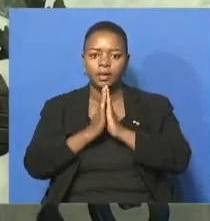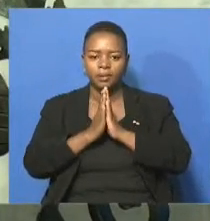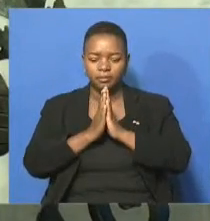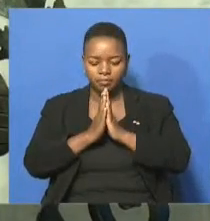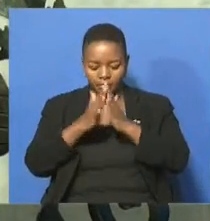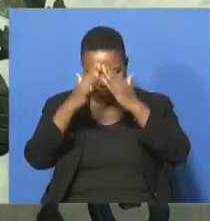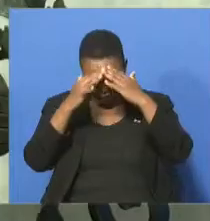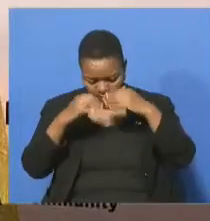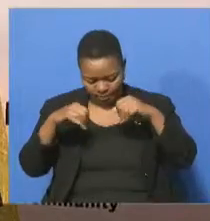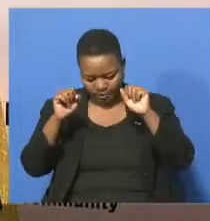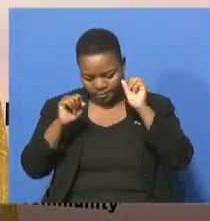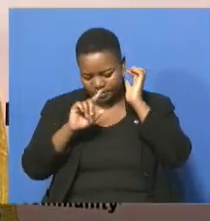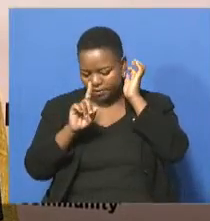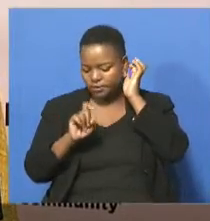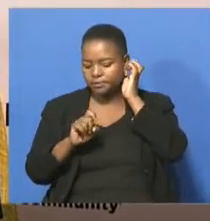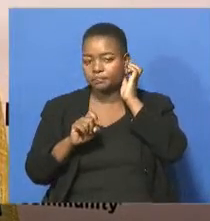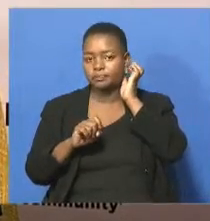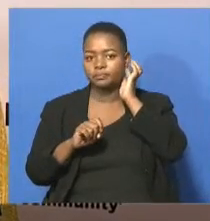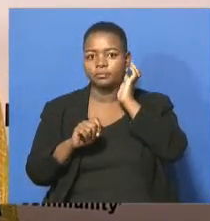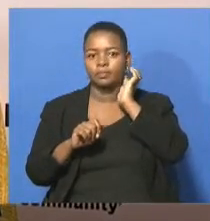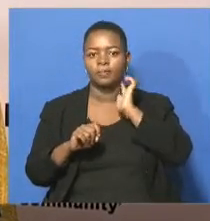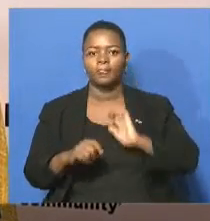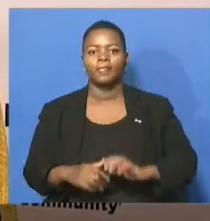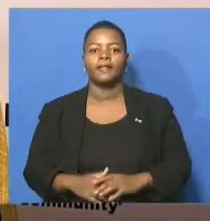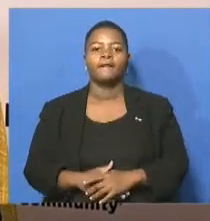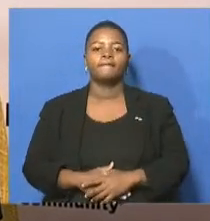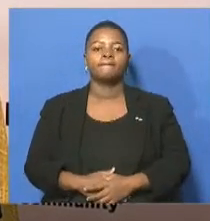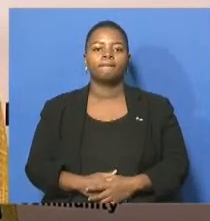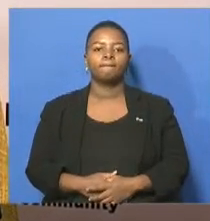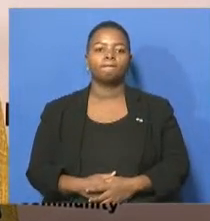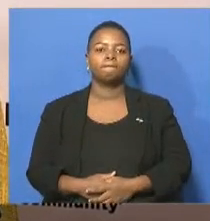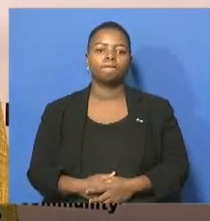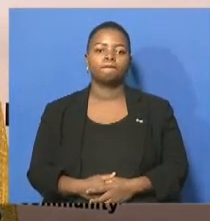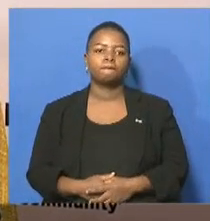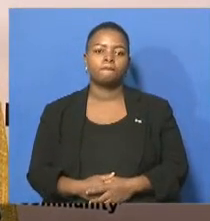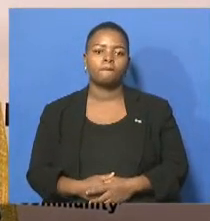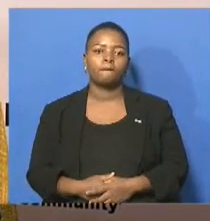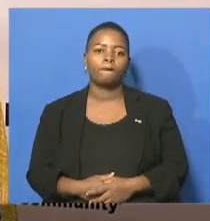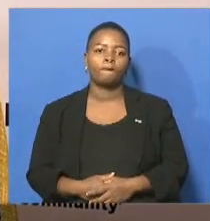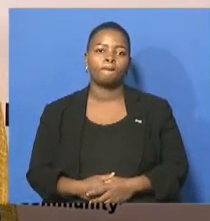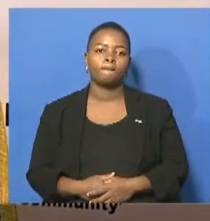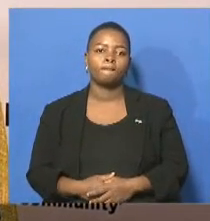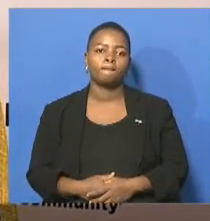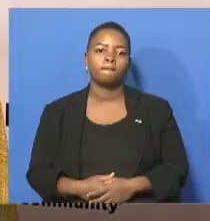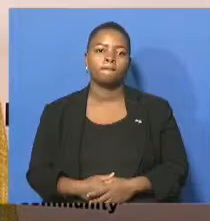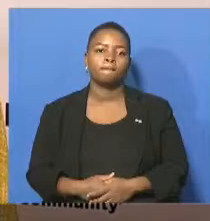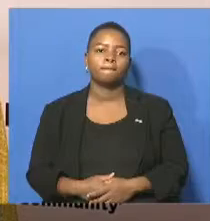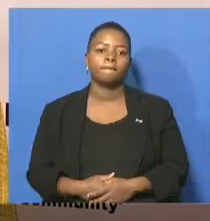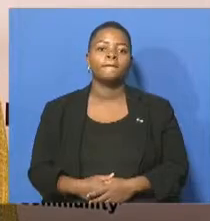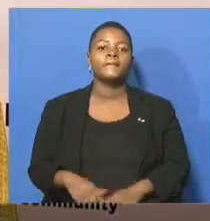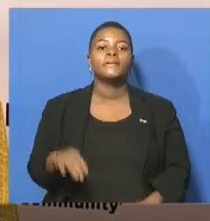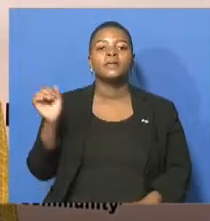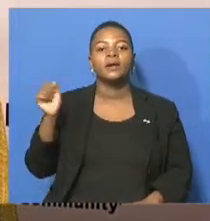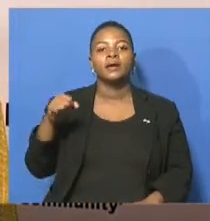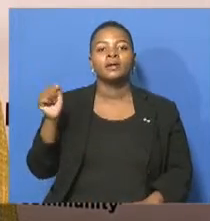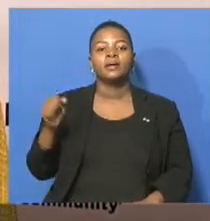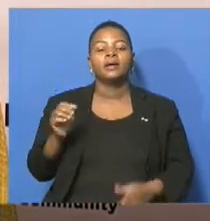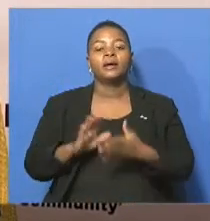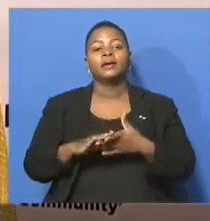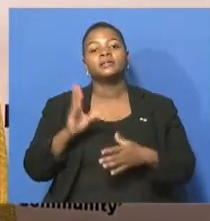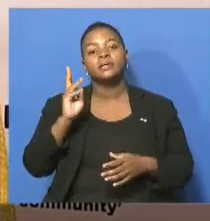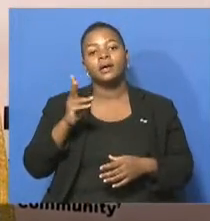for? Yes, I would say it's very, very successful because we are getting where